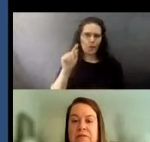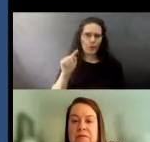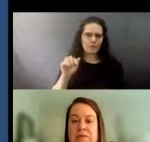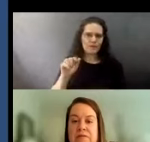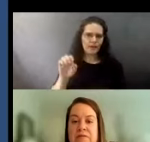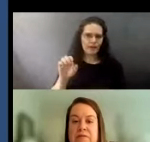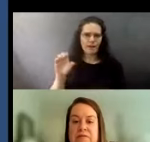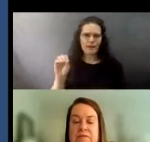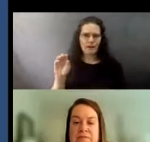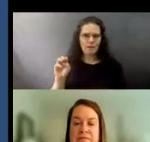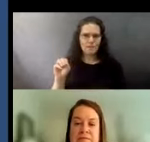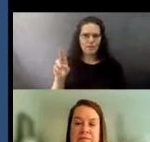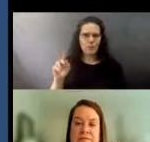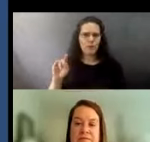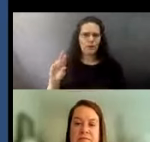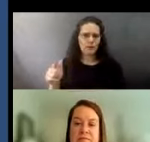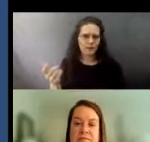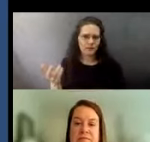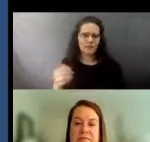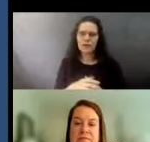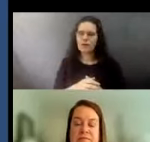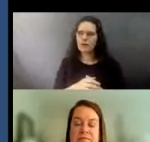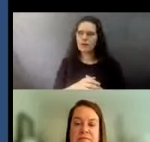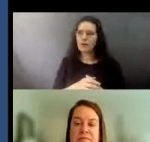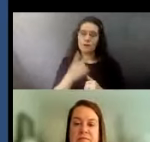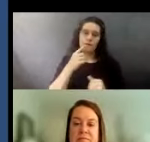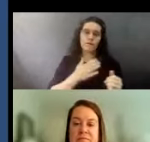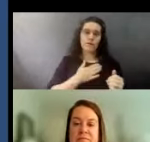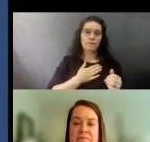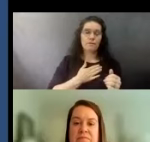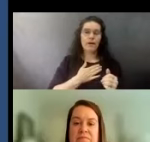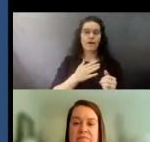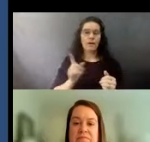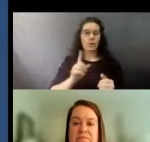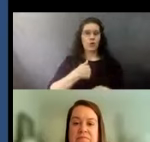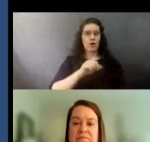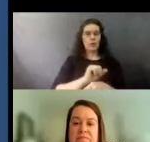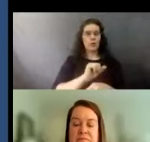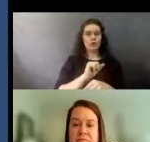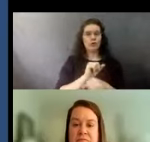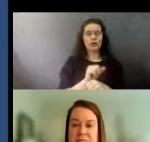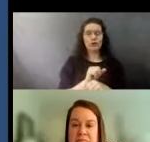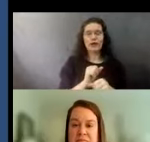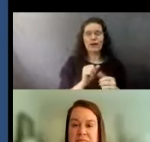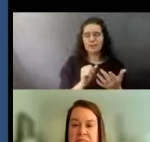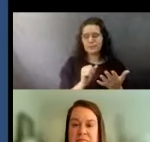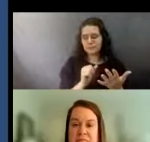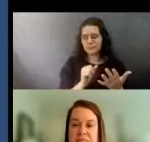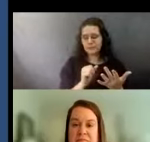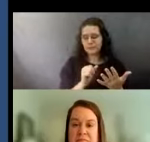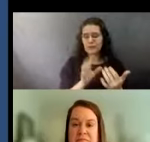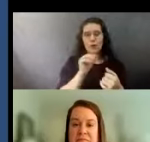mention in our own workplace, and this just shows the point about